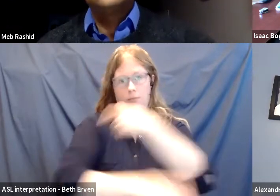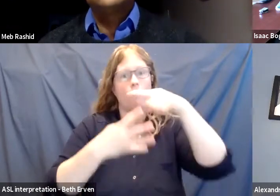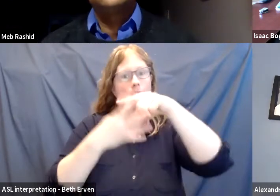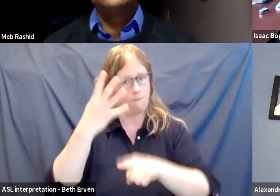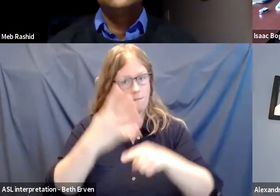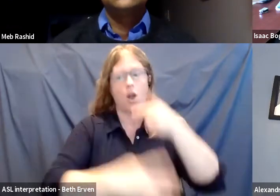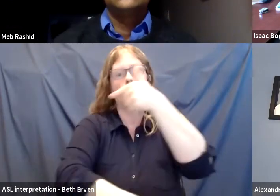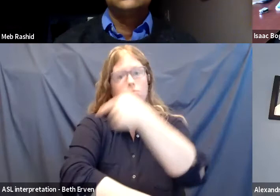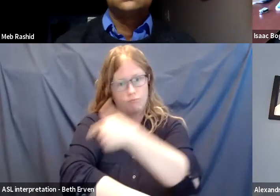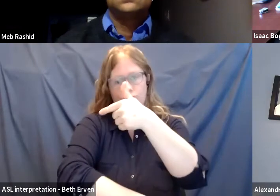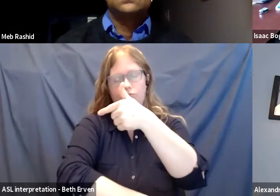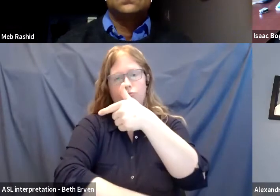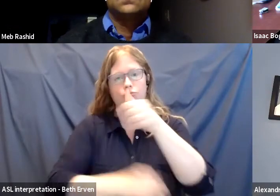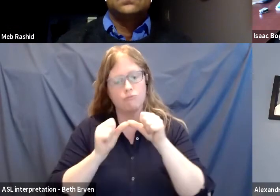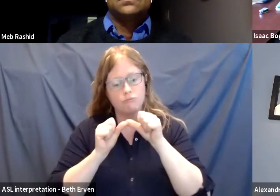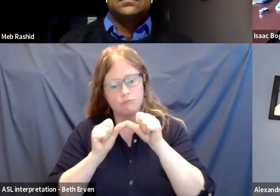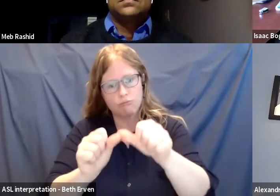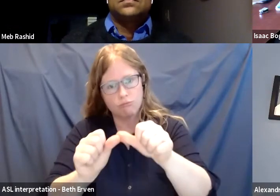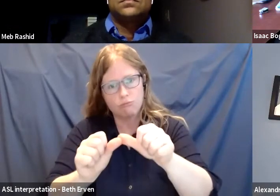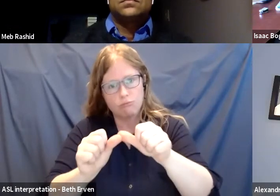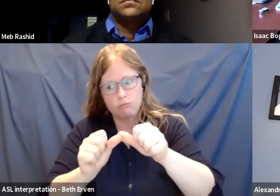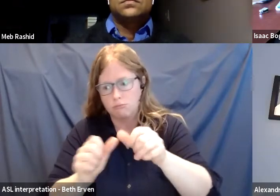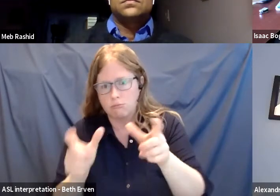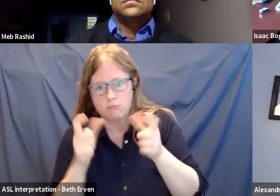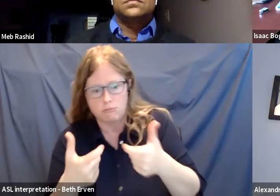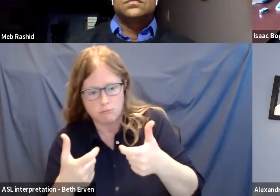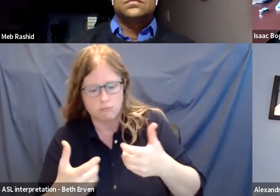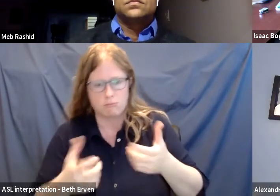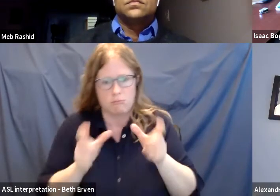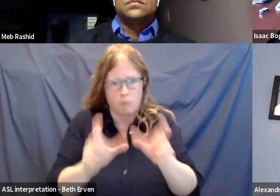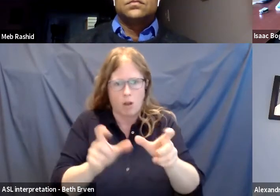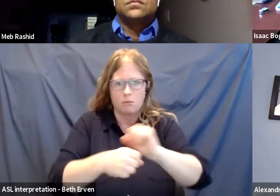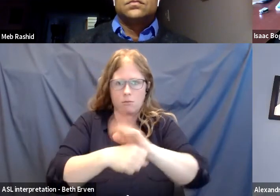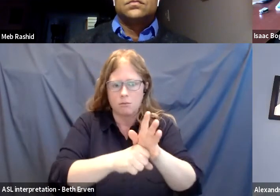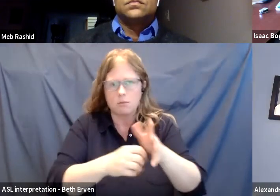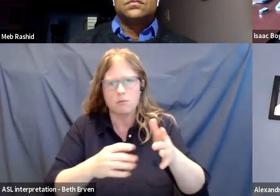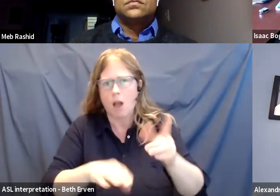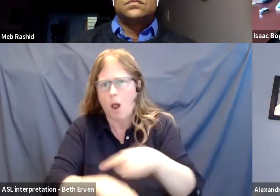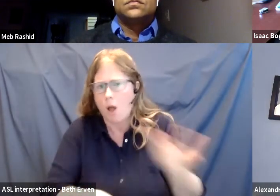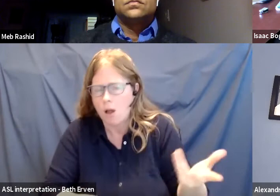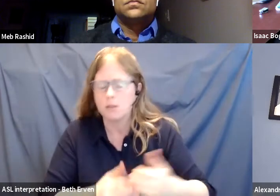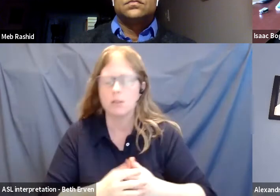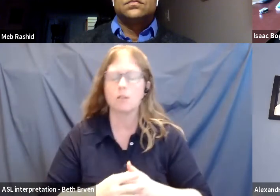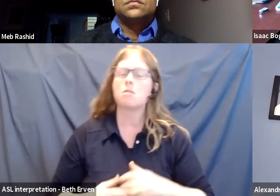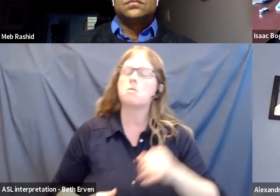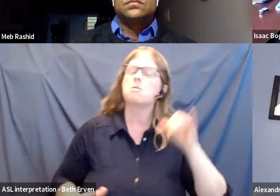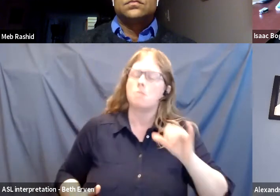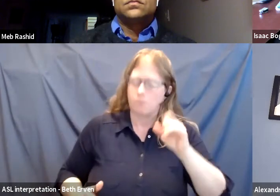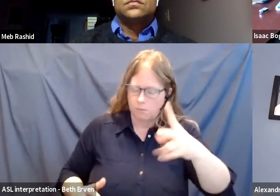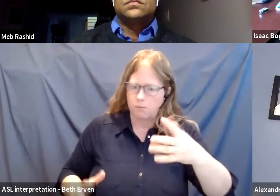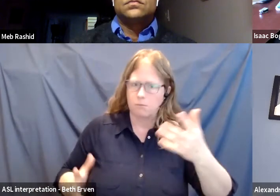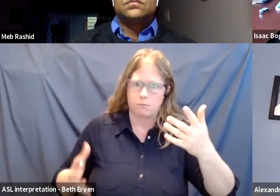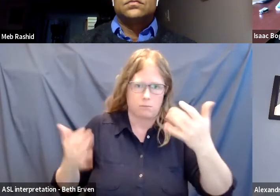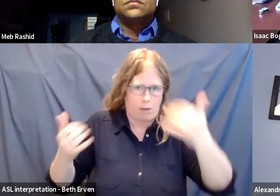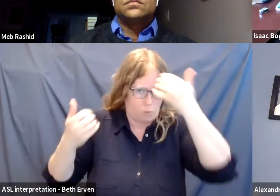vaccines? Yeah, it's not entirely clear how long immunity lasts. It's, so we know that for most of